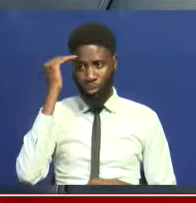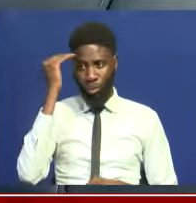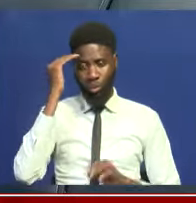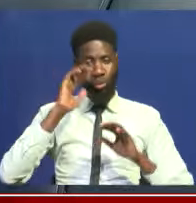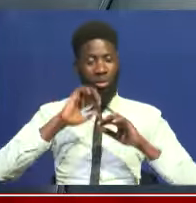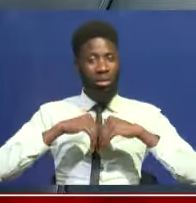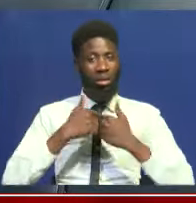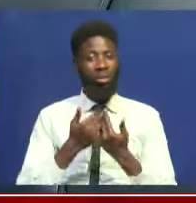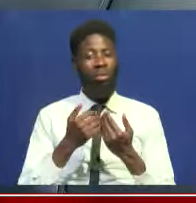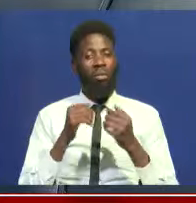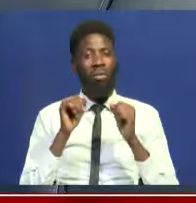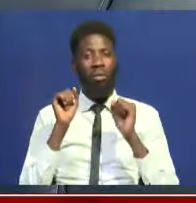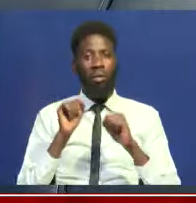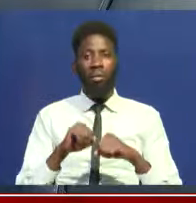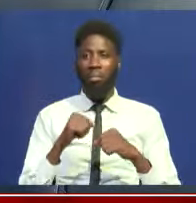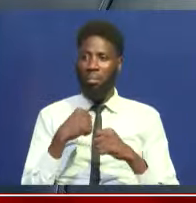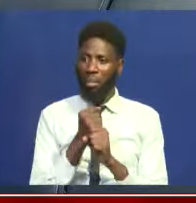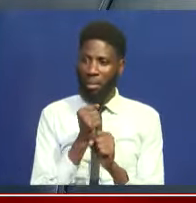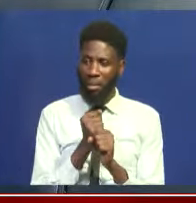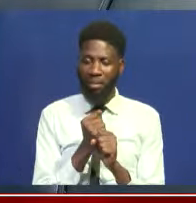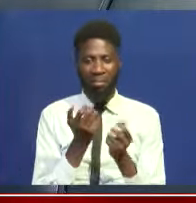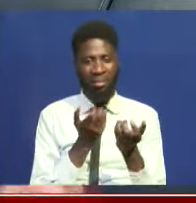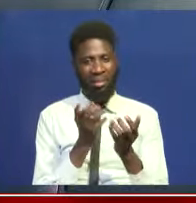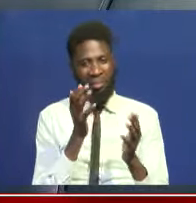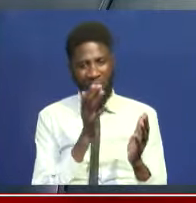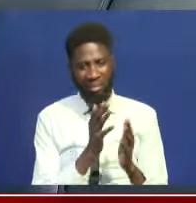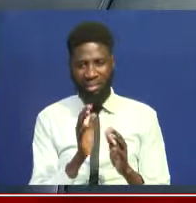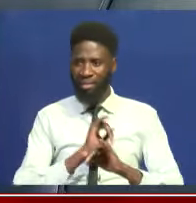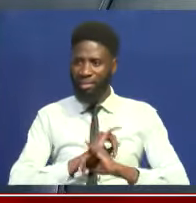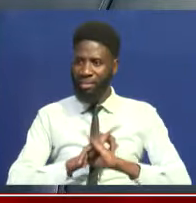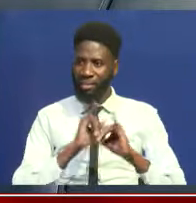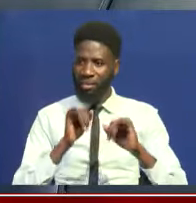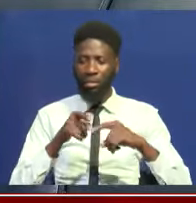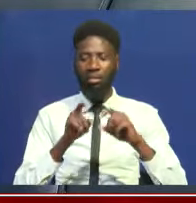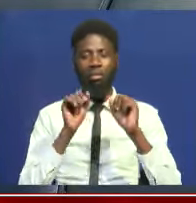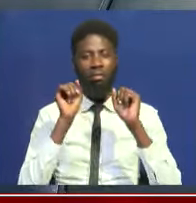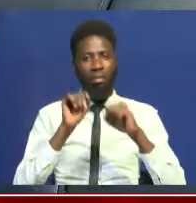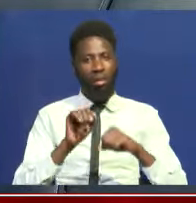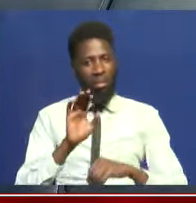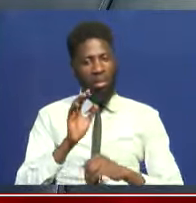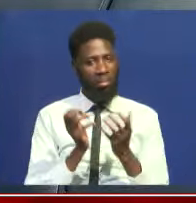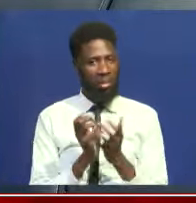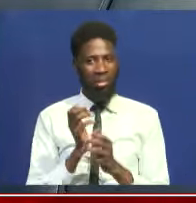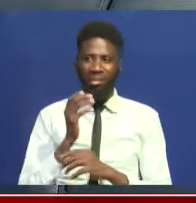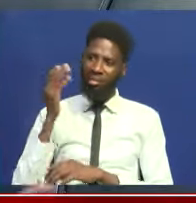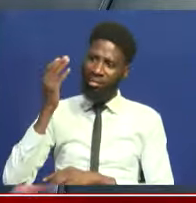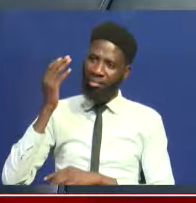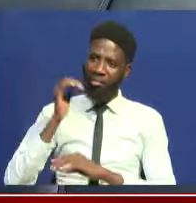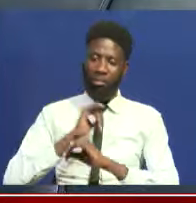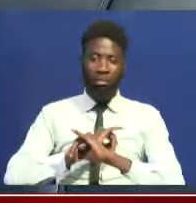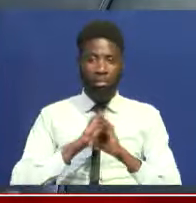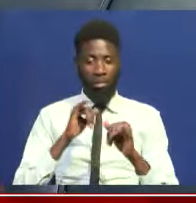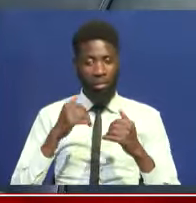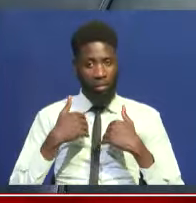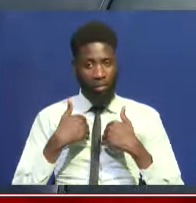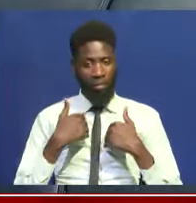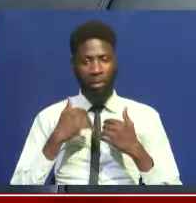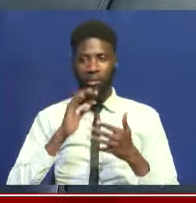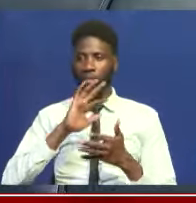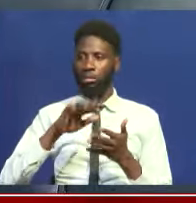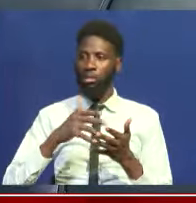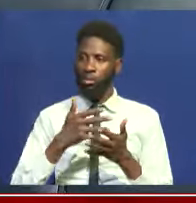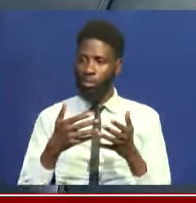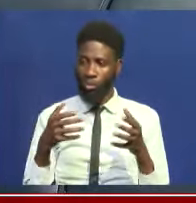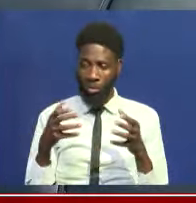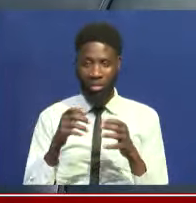to put together a robust business plan? Can they successfully pitch their business? Do they have the network they need?